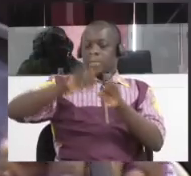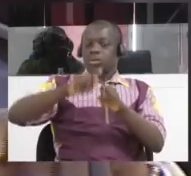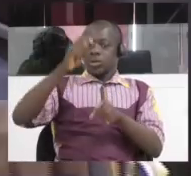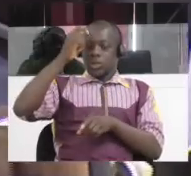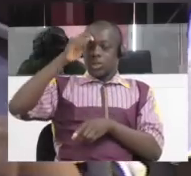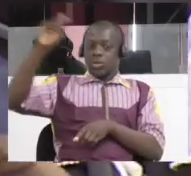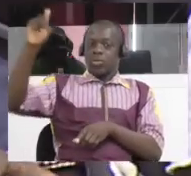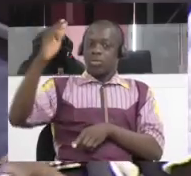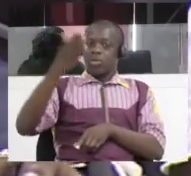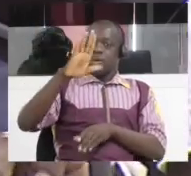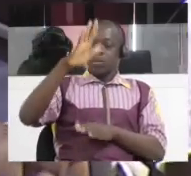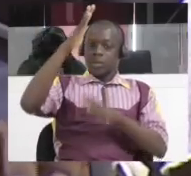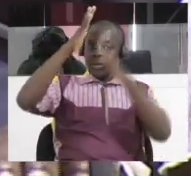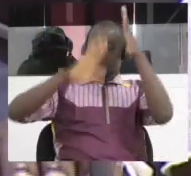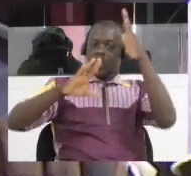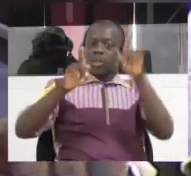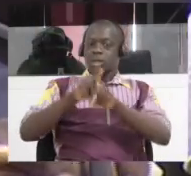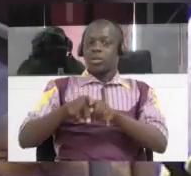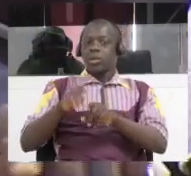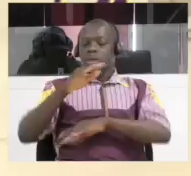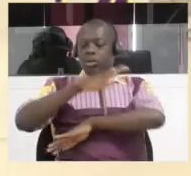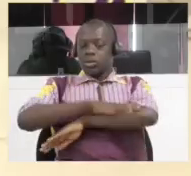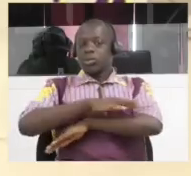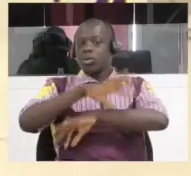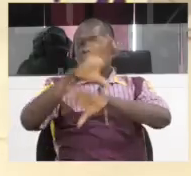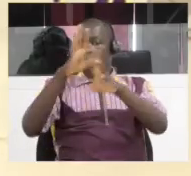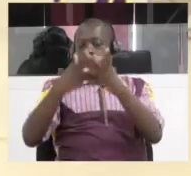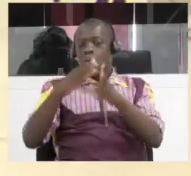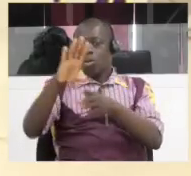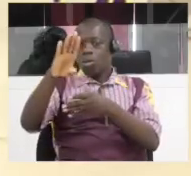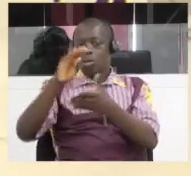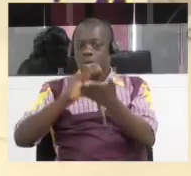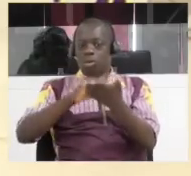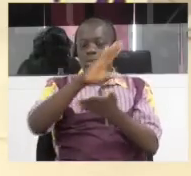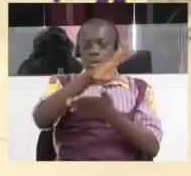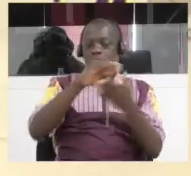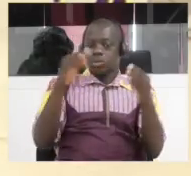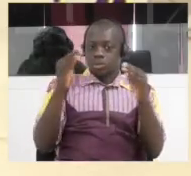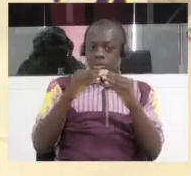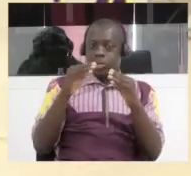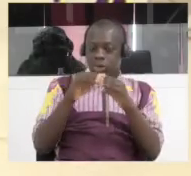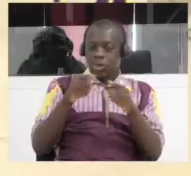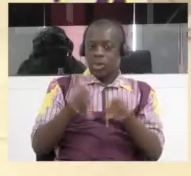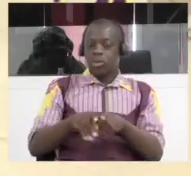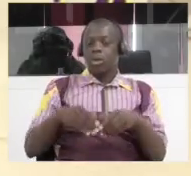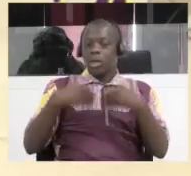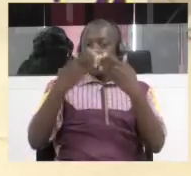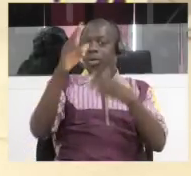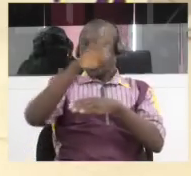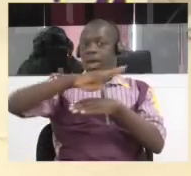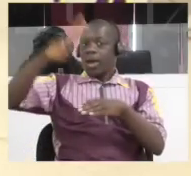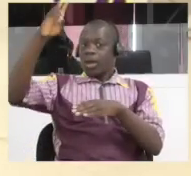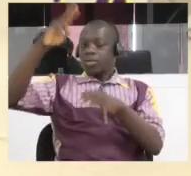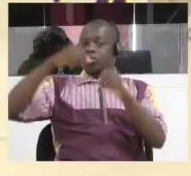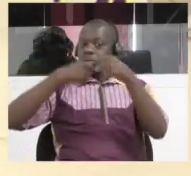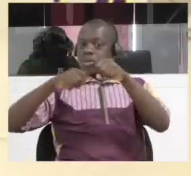academies, West Point and others, were collected together and then given, you know, a higher sort of training. So we used to